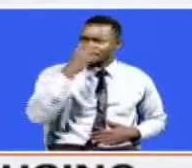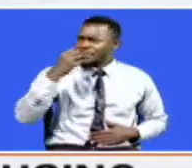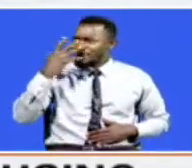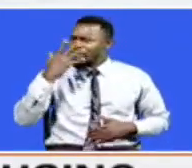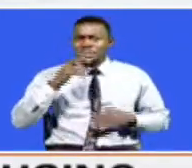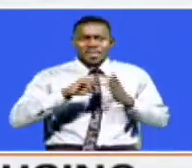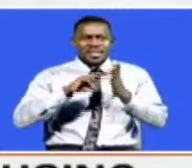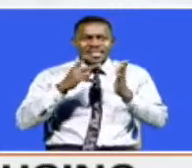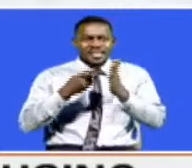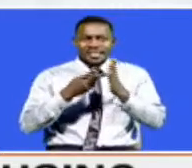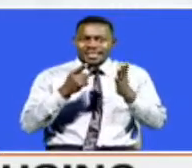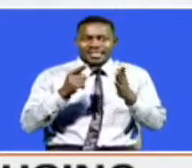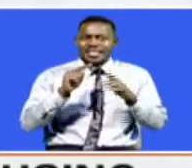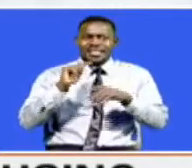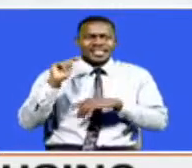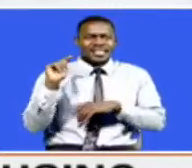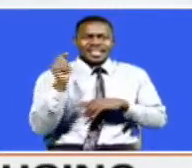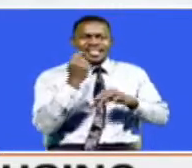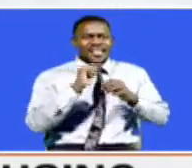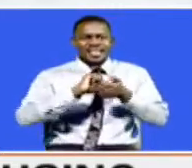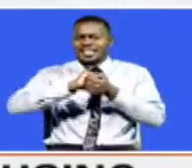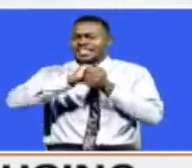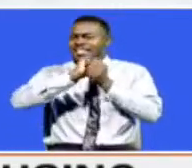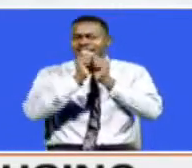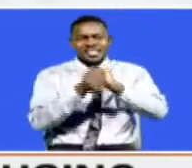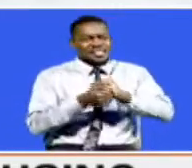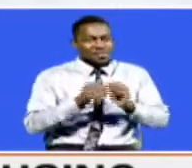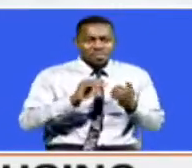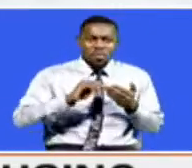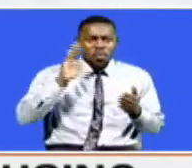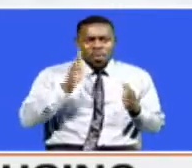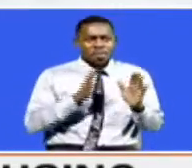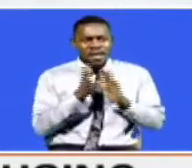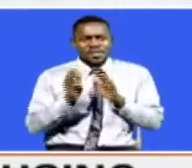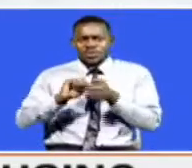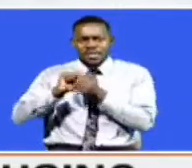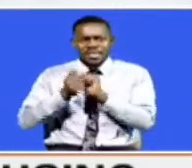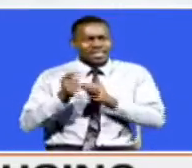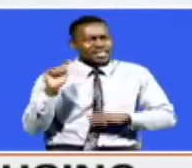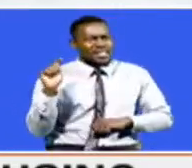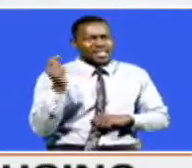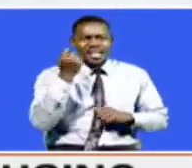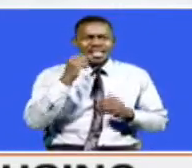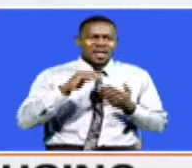this country in a very fundamental way. And